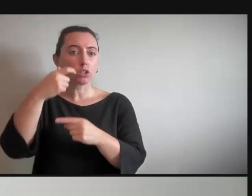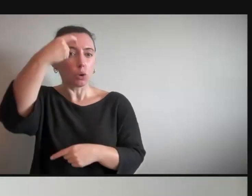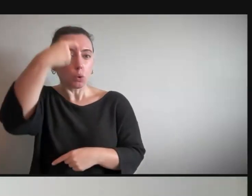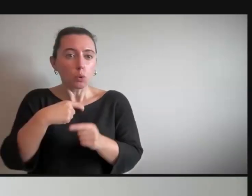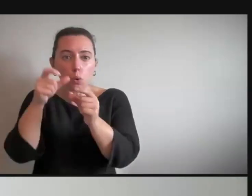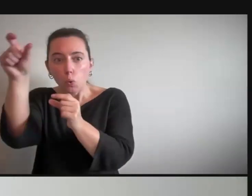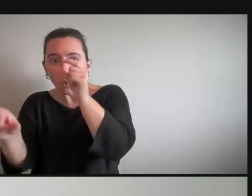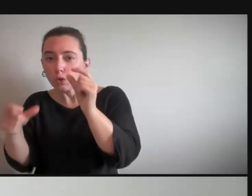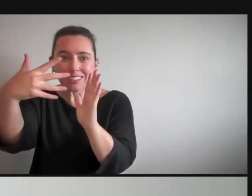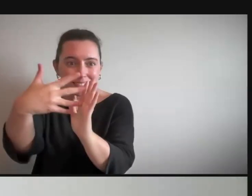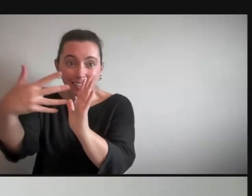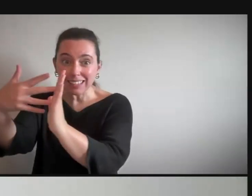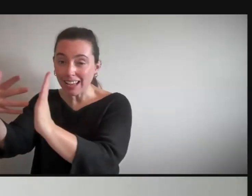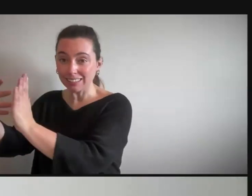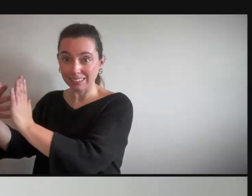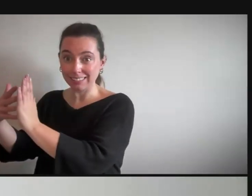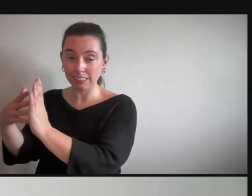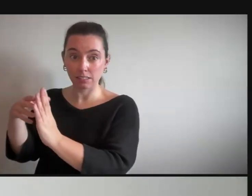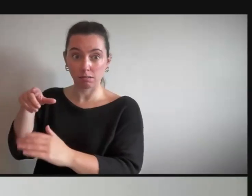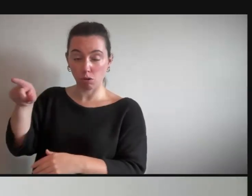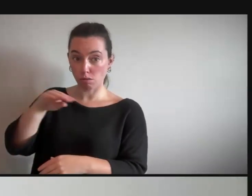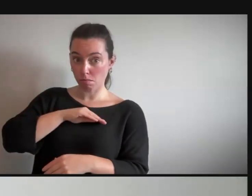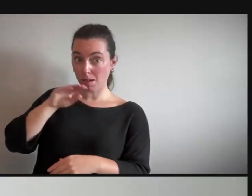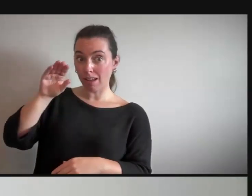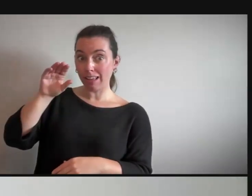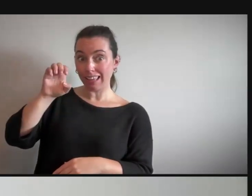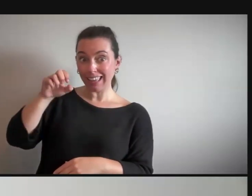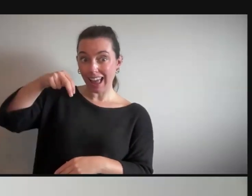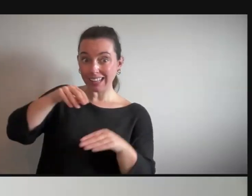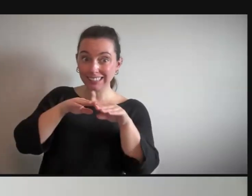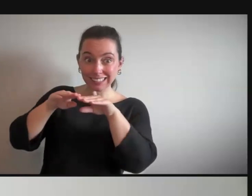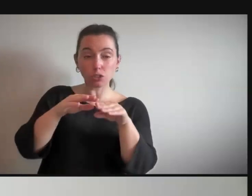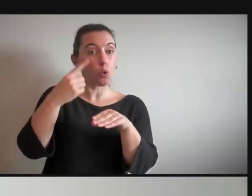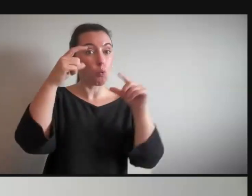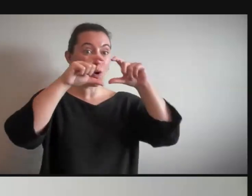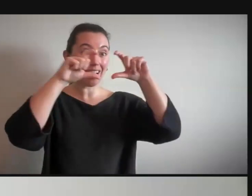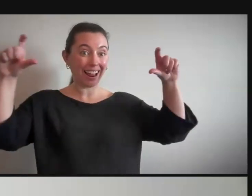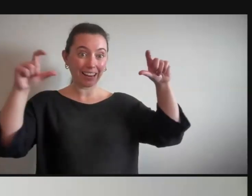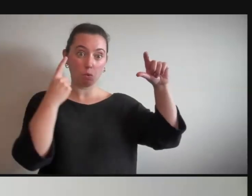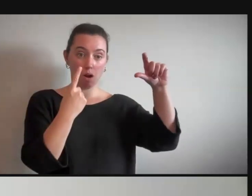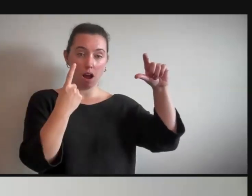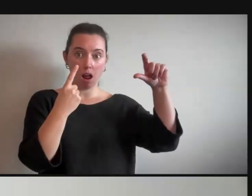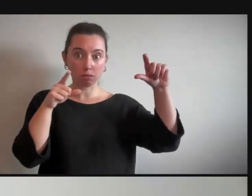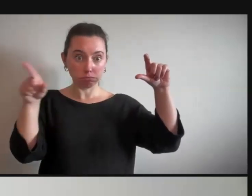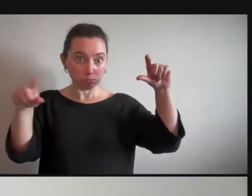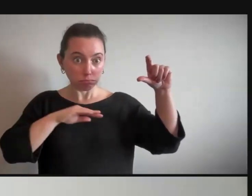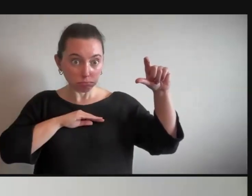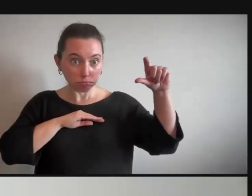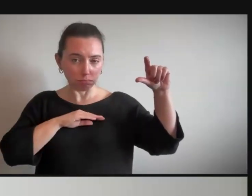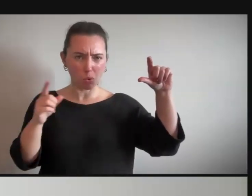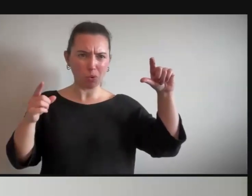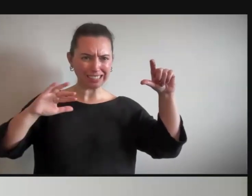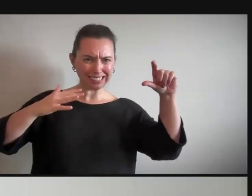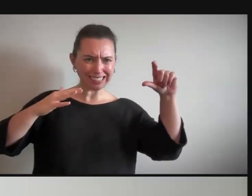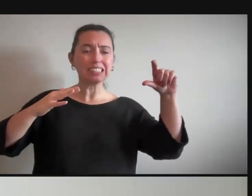users like, okay, if we have the IEN standard with only one heading level, maybe you should find like solutions to fix